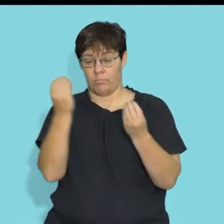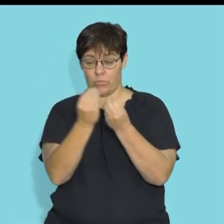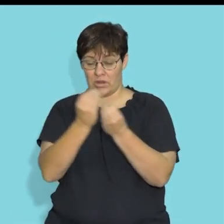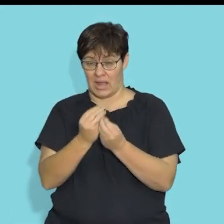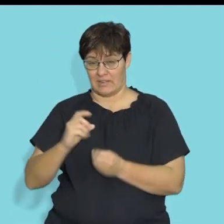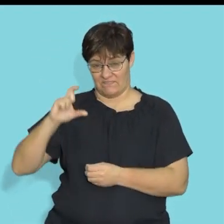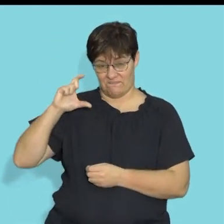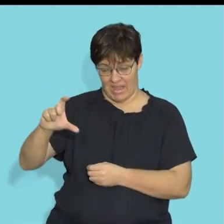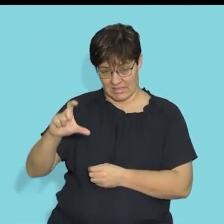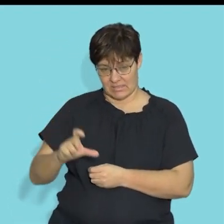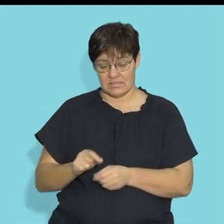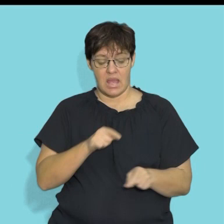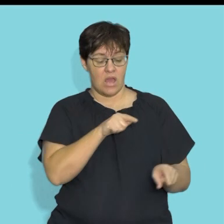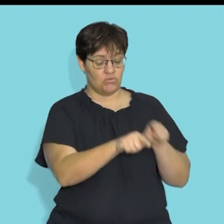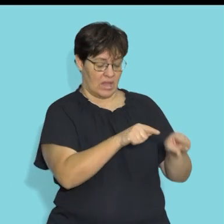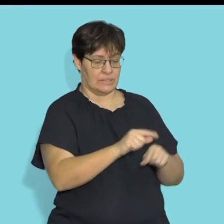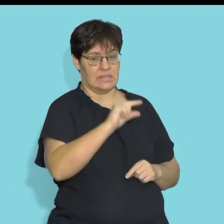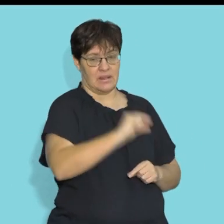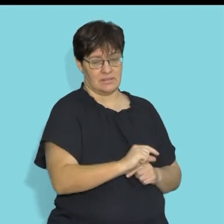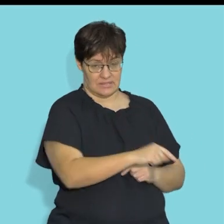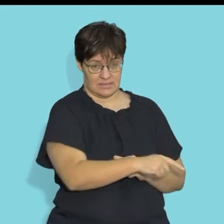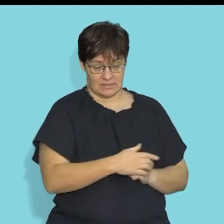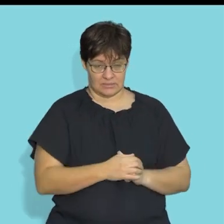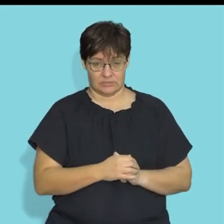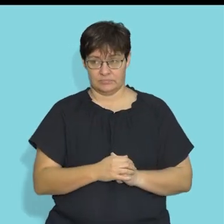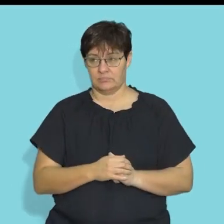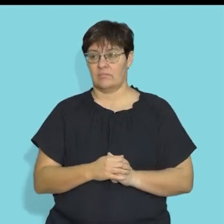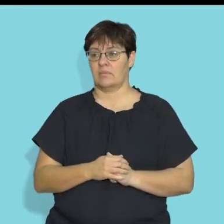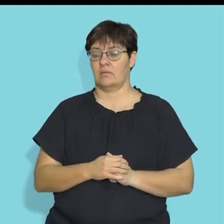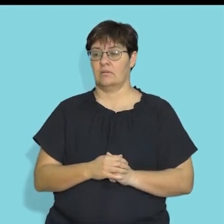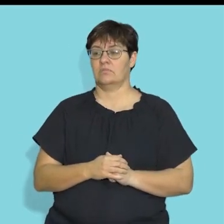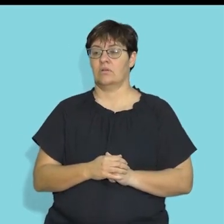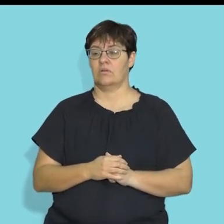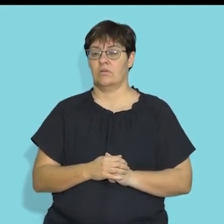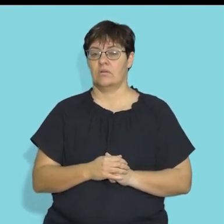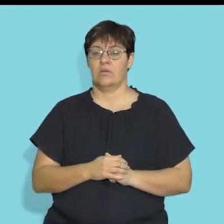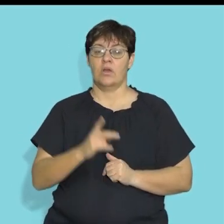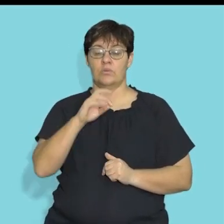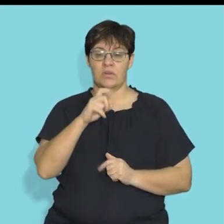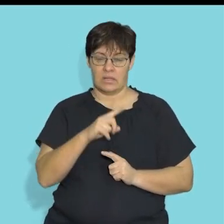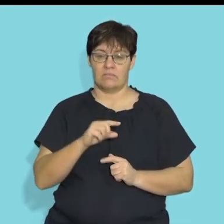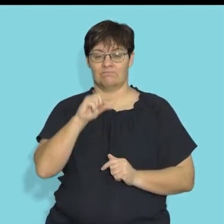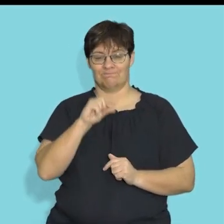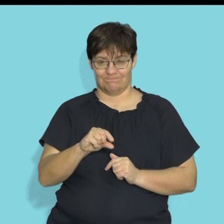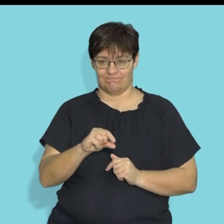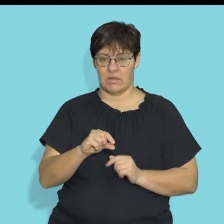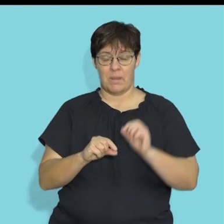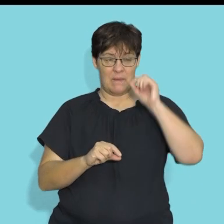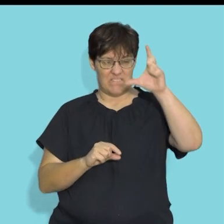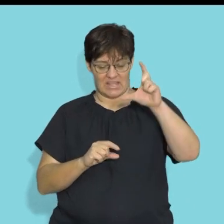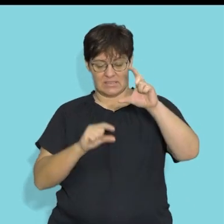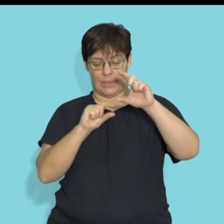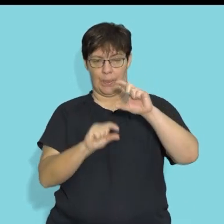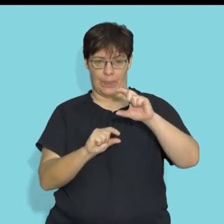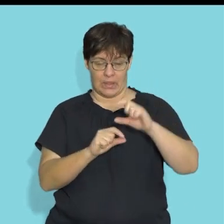have more products than reactants, so we have a big numerator over a small